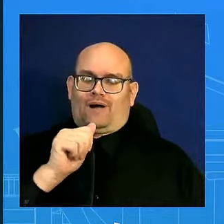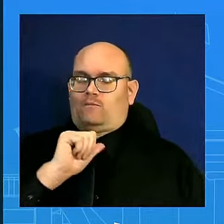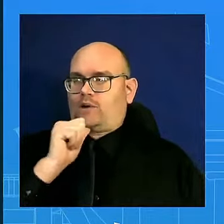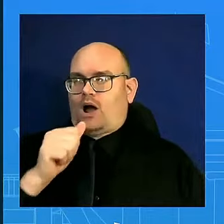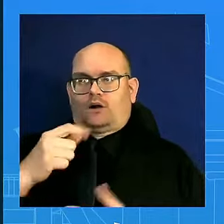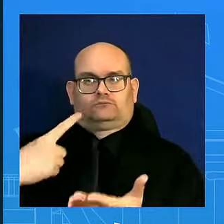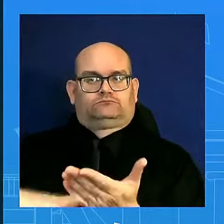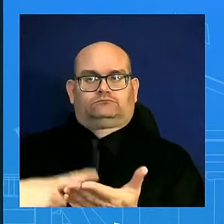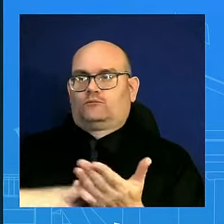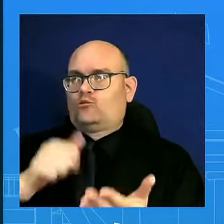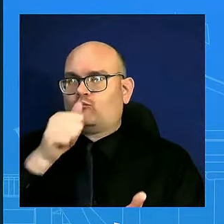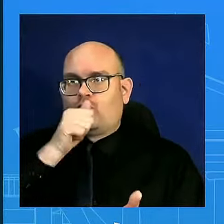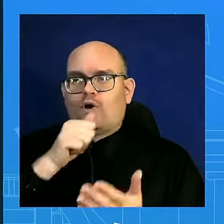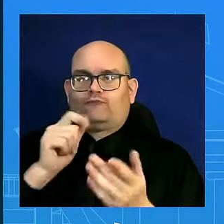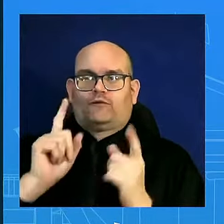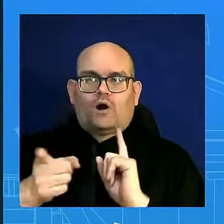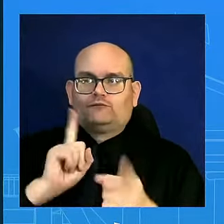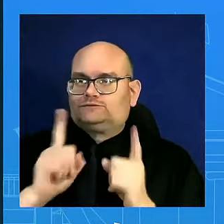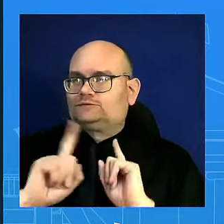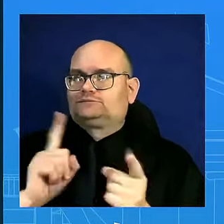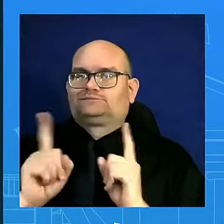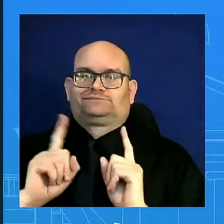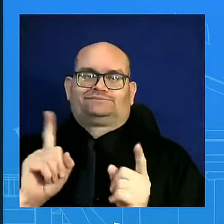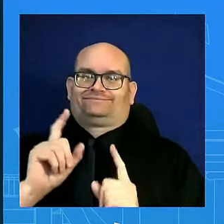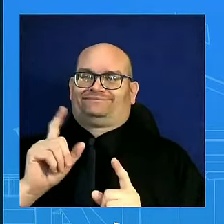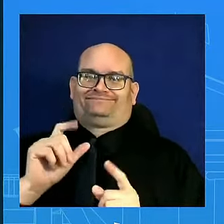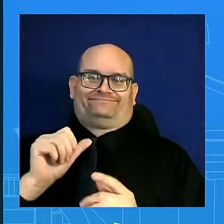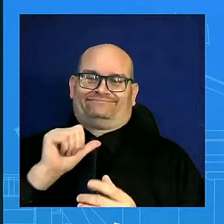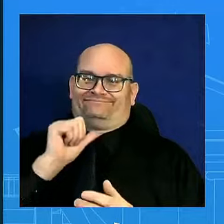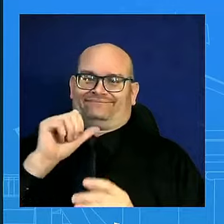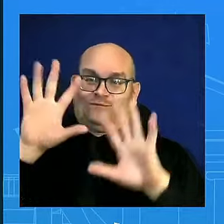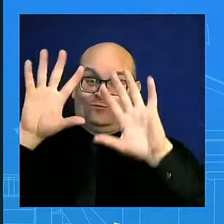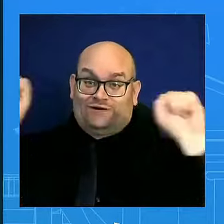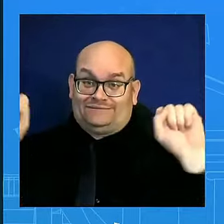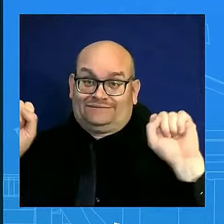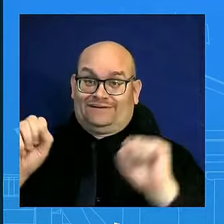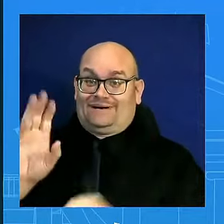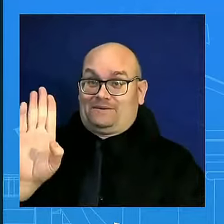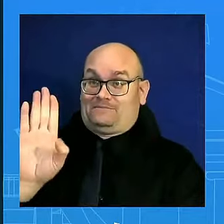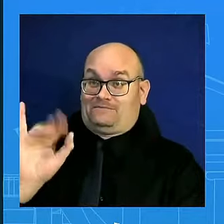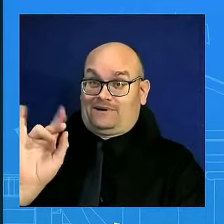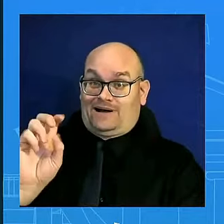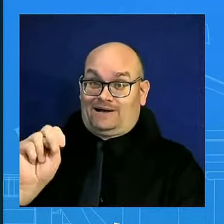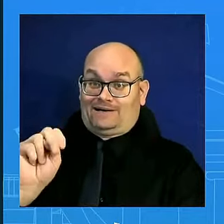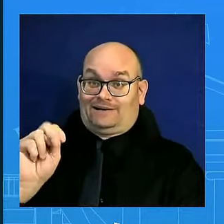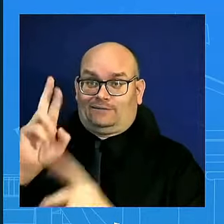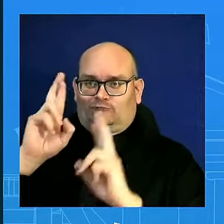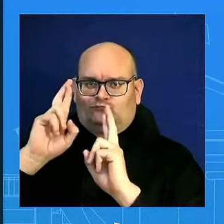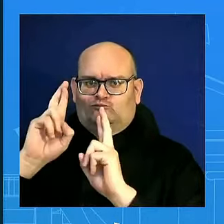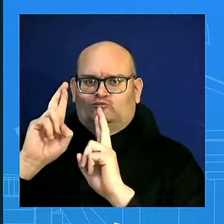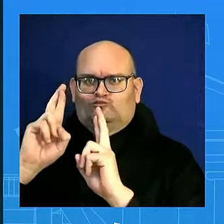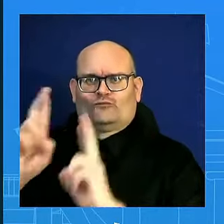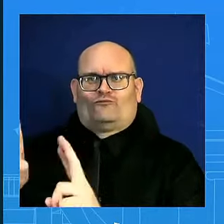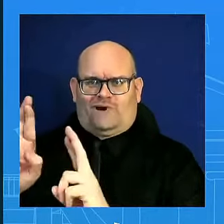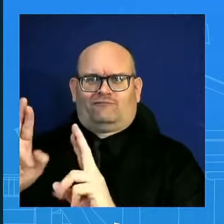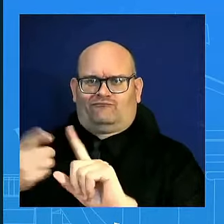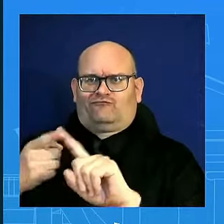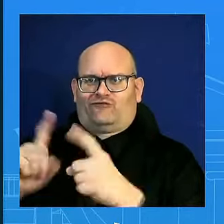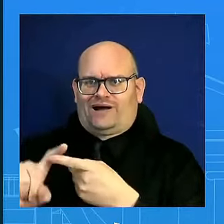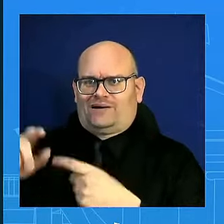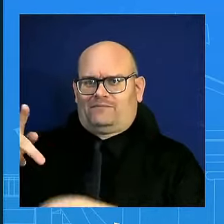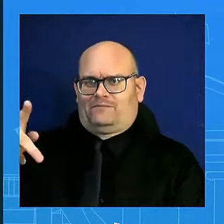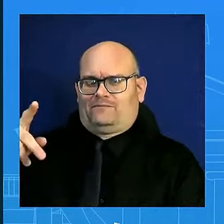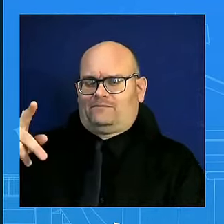Just not going to speak to that. Look, President Biden respects his good friend, Speaker Pelosi. We believe it's